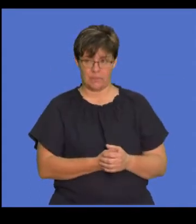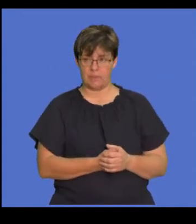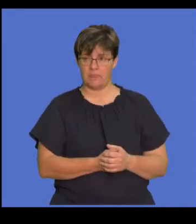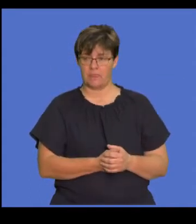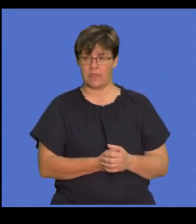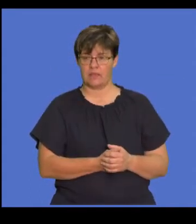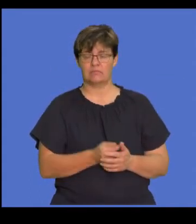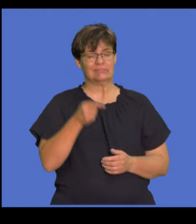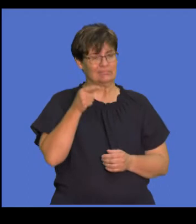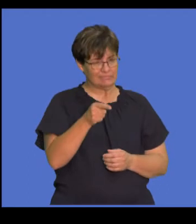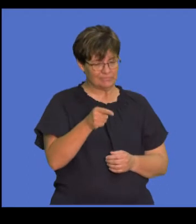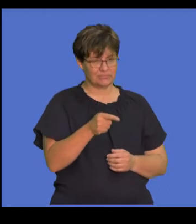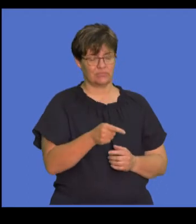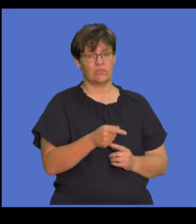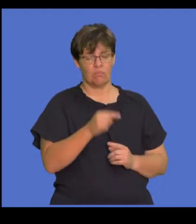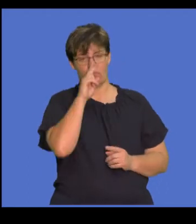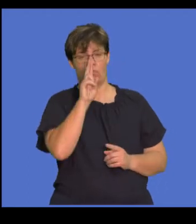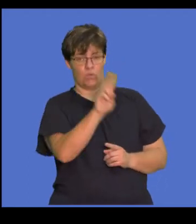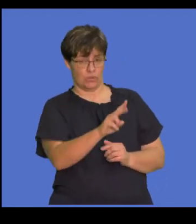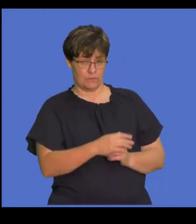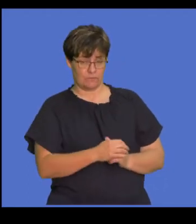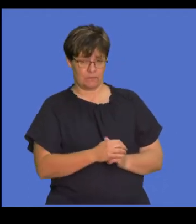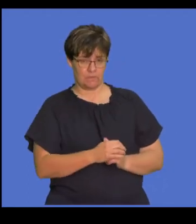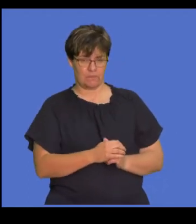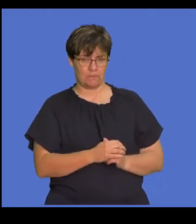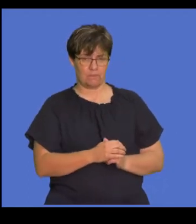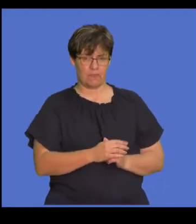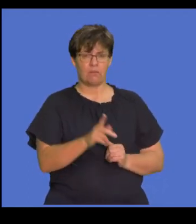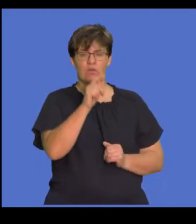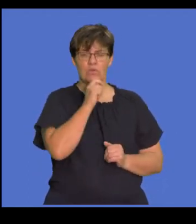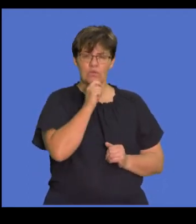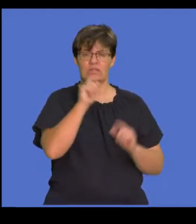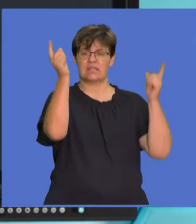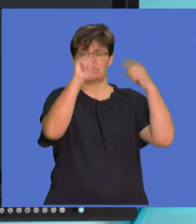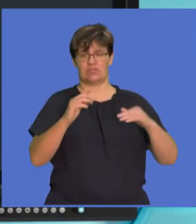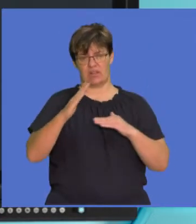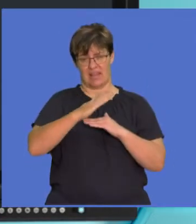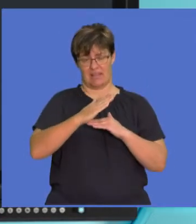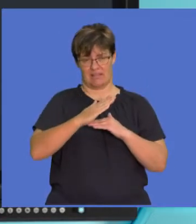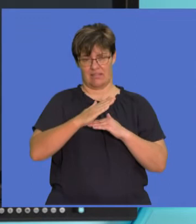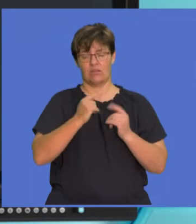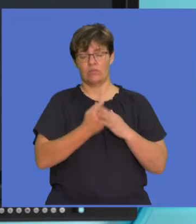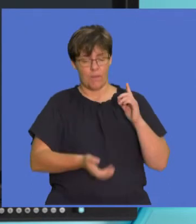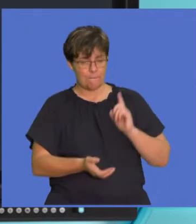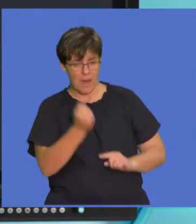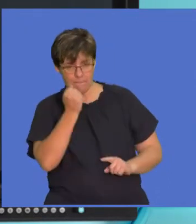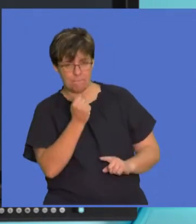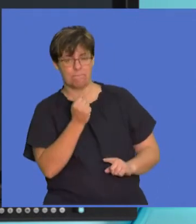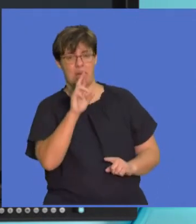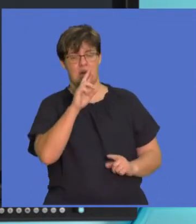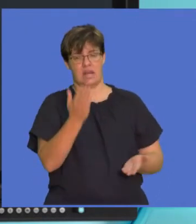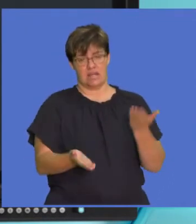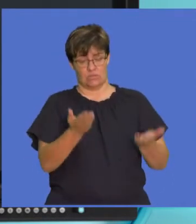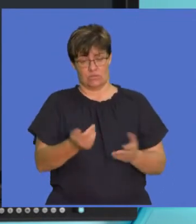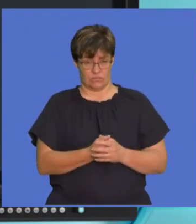that we normally make. So that's what we really looking at here, using special angles to